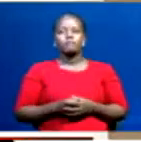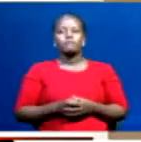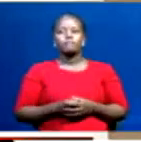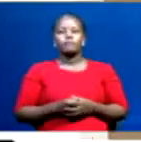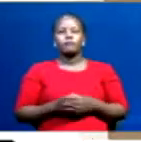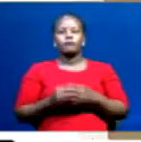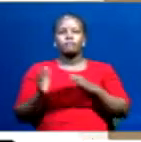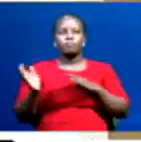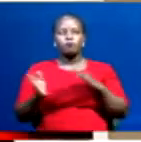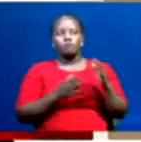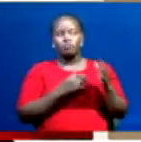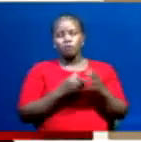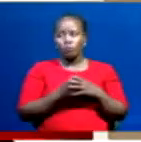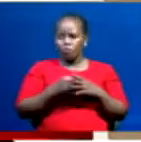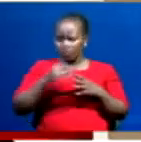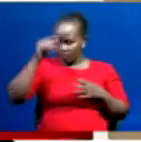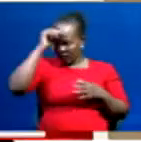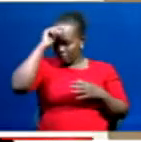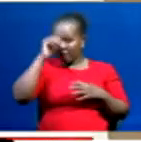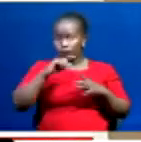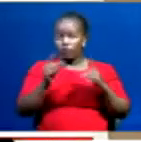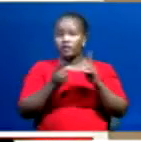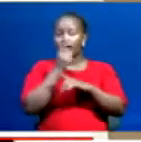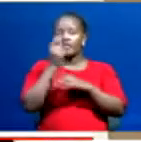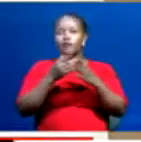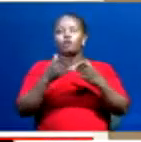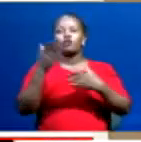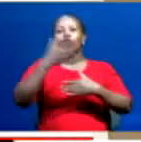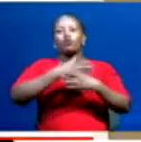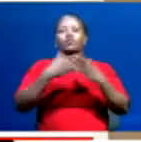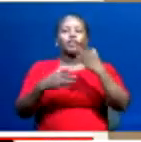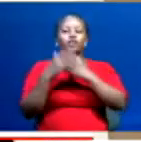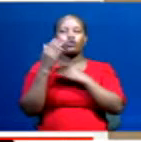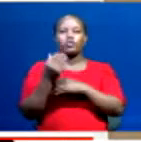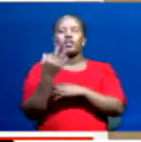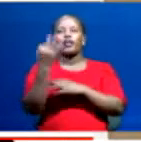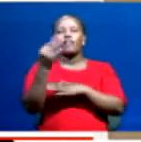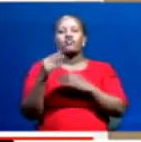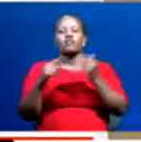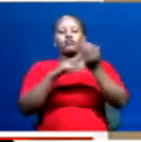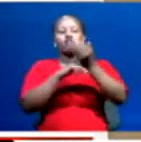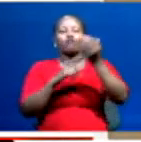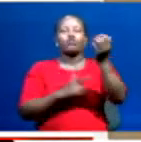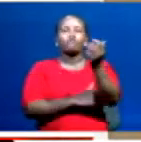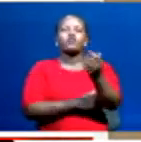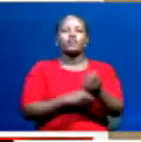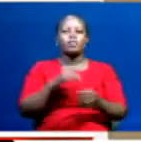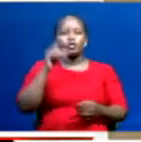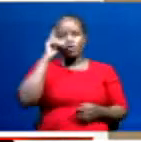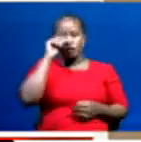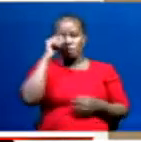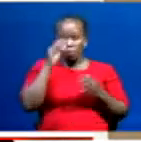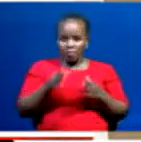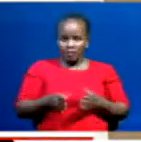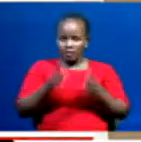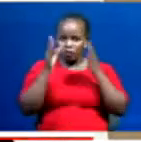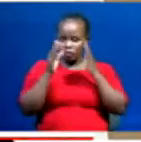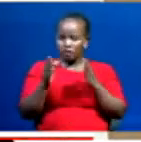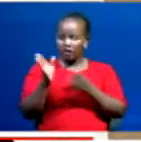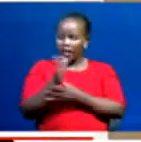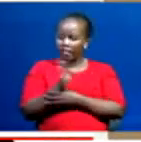The government will begin construction of 3 footbridges along Mombasa Road in Nairobi County on Thursday next